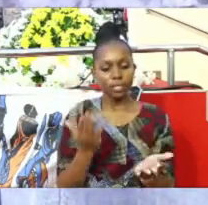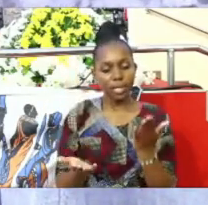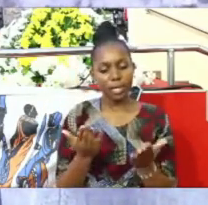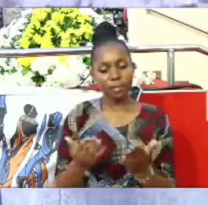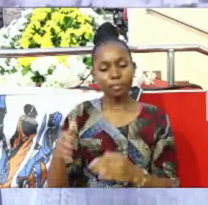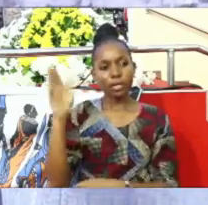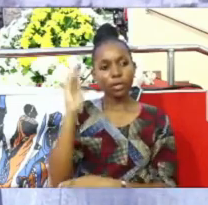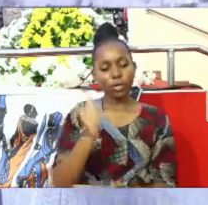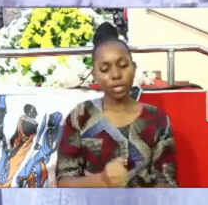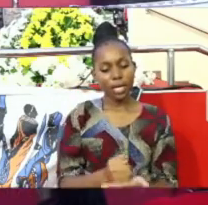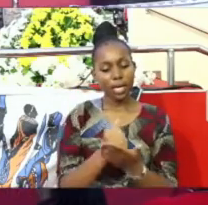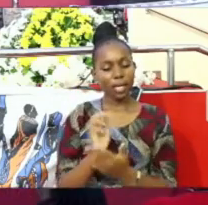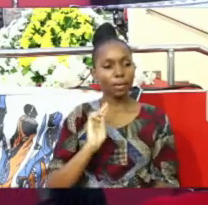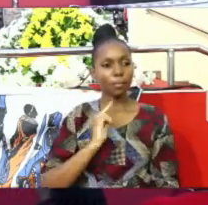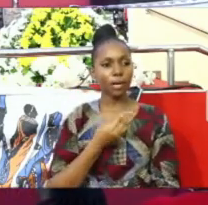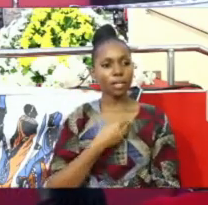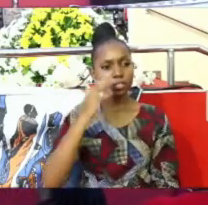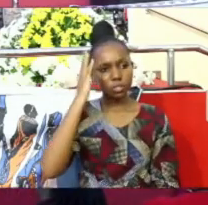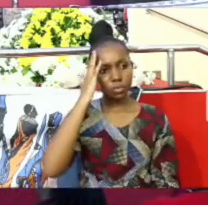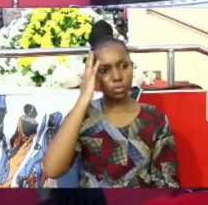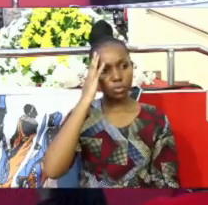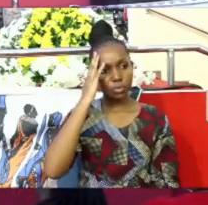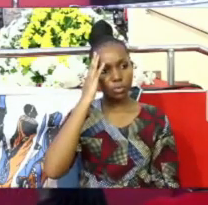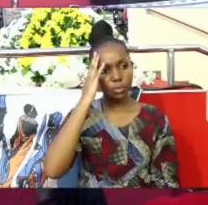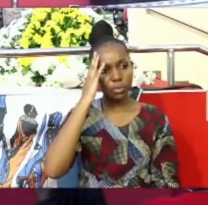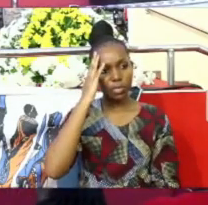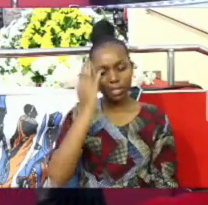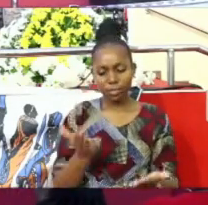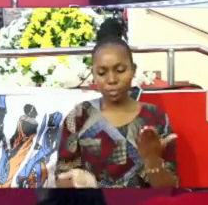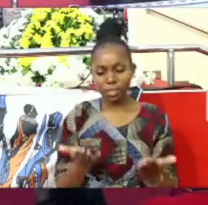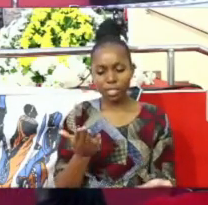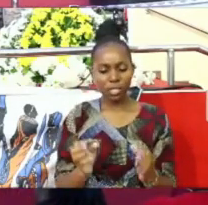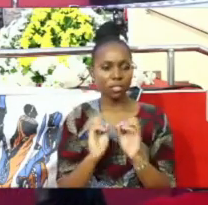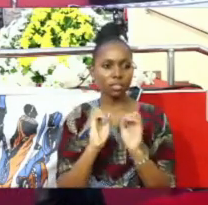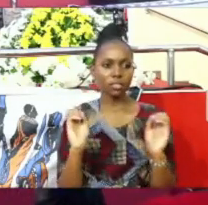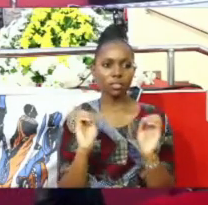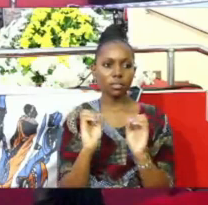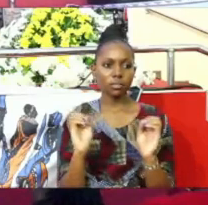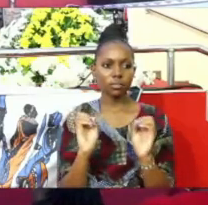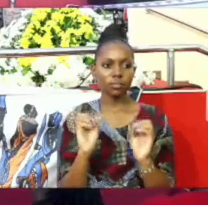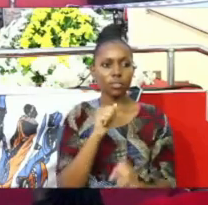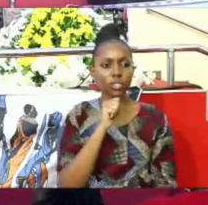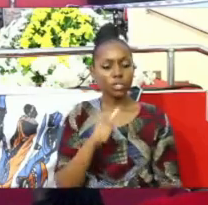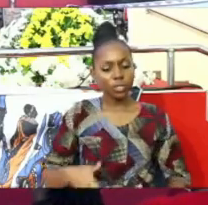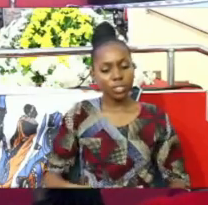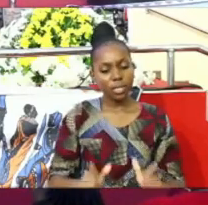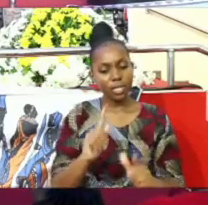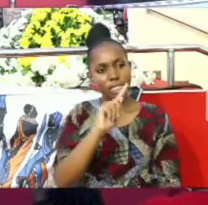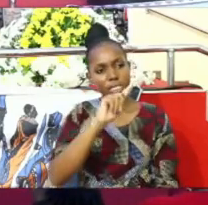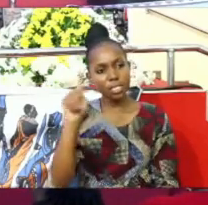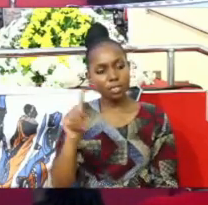Wacha Mungu atuweke katika ufunuo kama ule. That will not be measured. Ya kwamba hatutapimika. Don't let Zimmerman measure you. Wacha